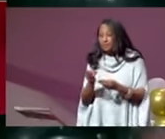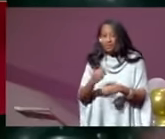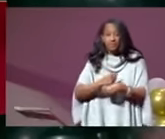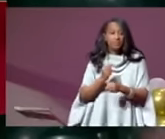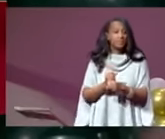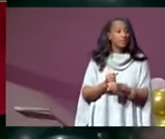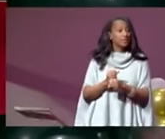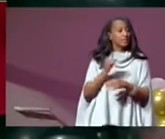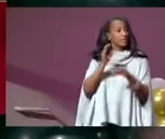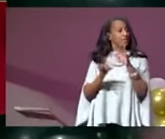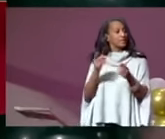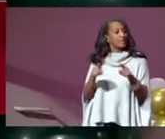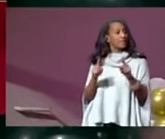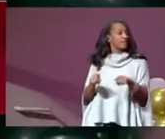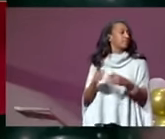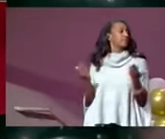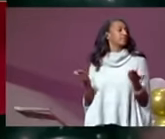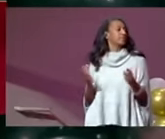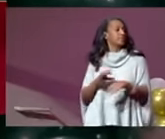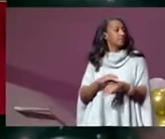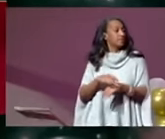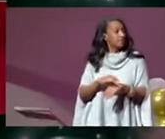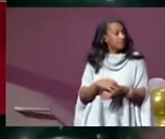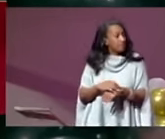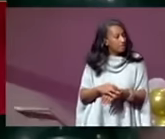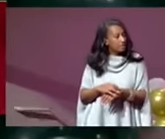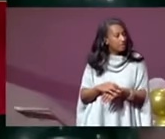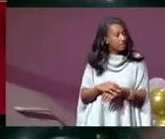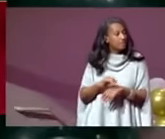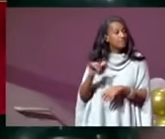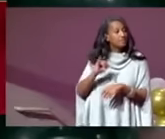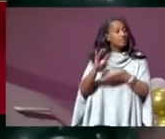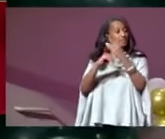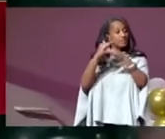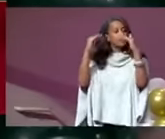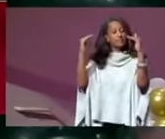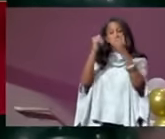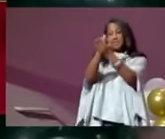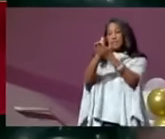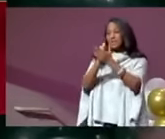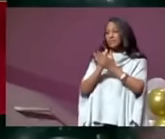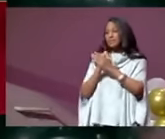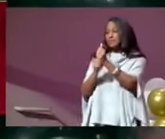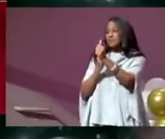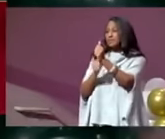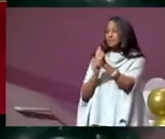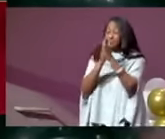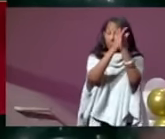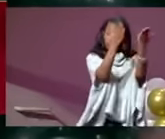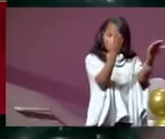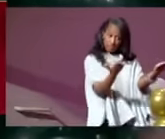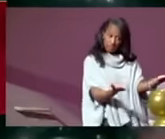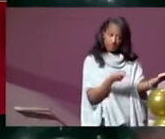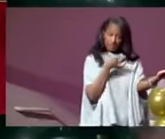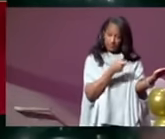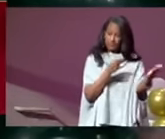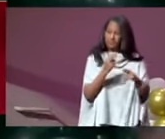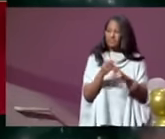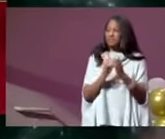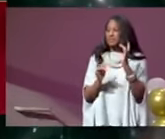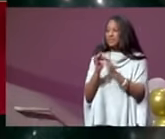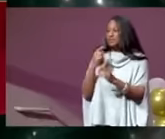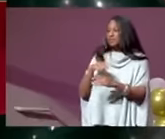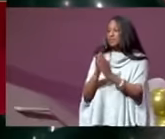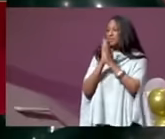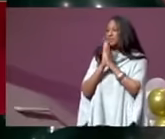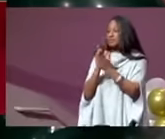make justice arrive on earth as it already exists in heaven. Help us to be obedient to what your word says do. In the name of Jesus, we